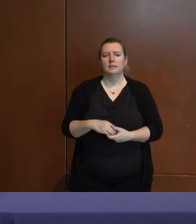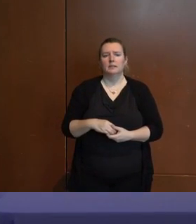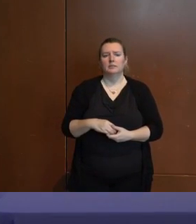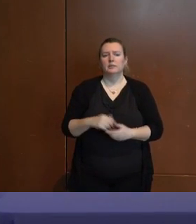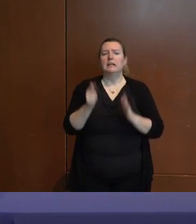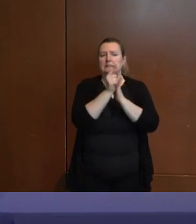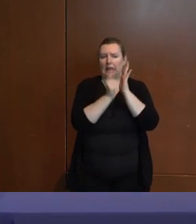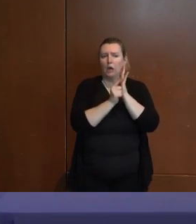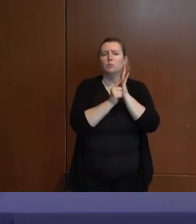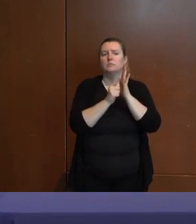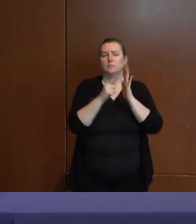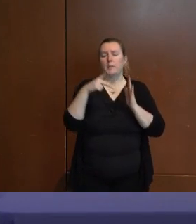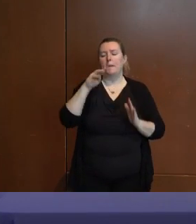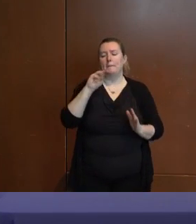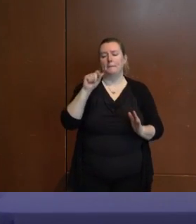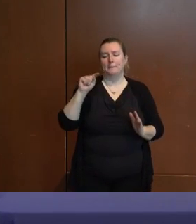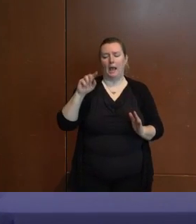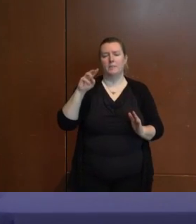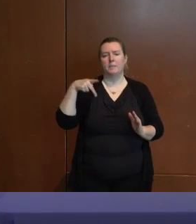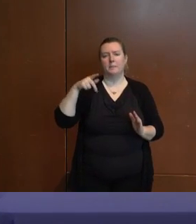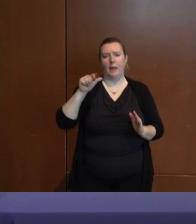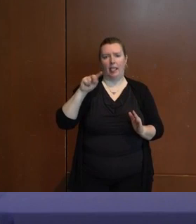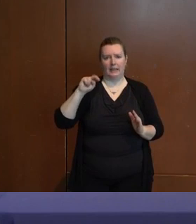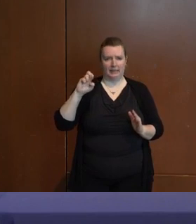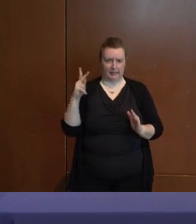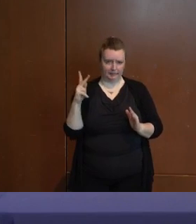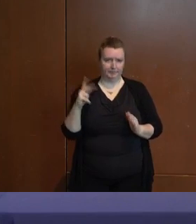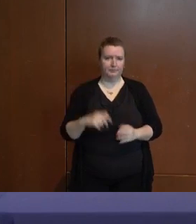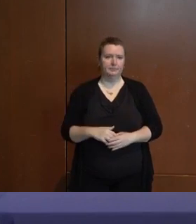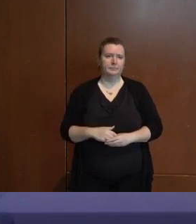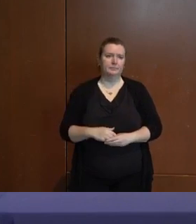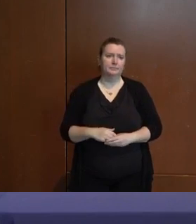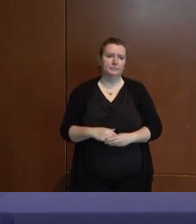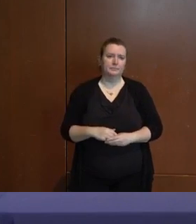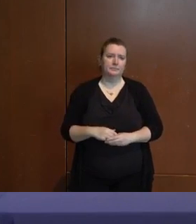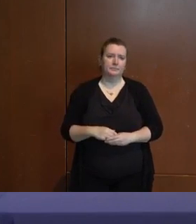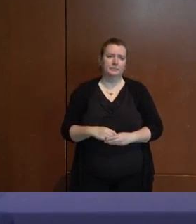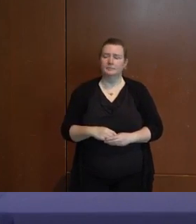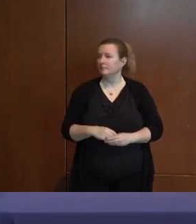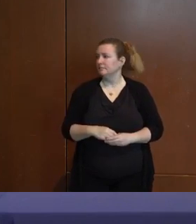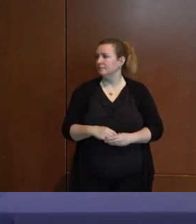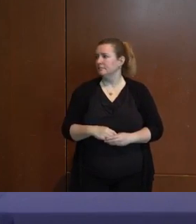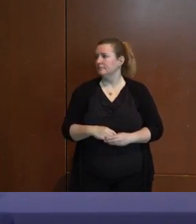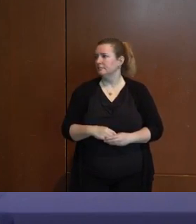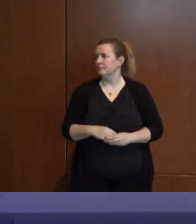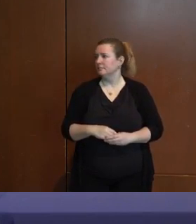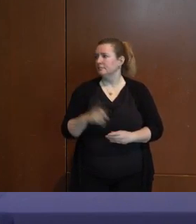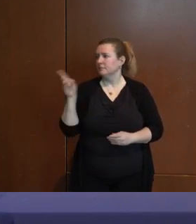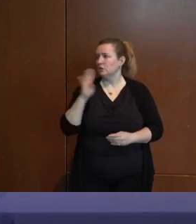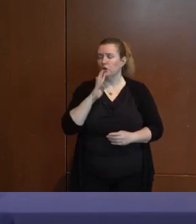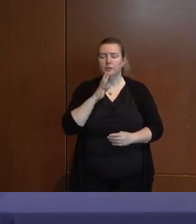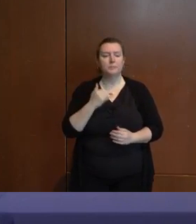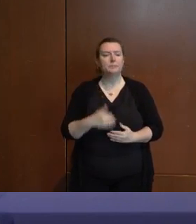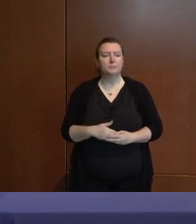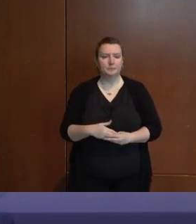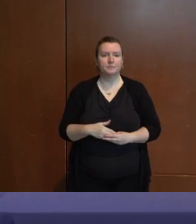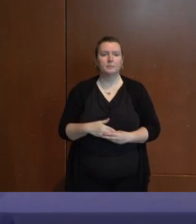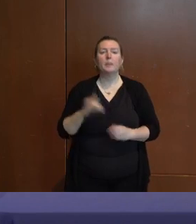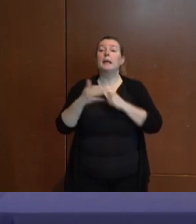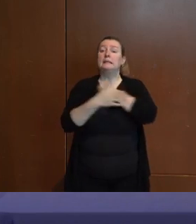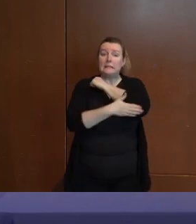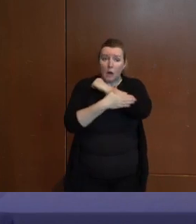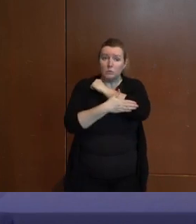that with very limited exceptions, no county or local government can implement an order that contradicts with the governor's order.